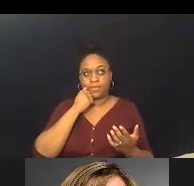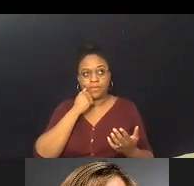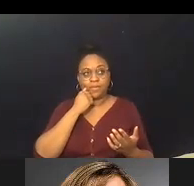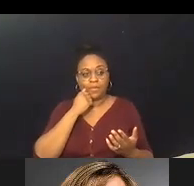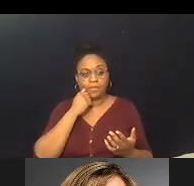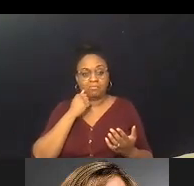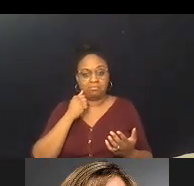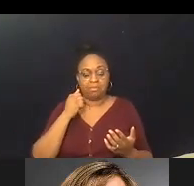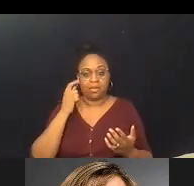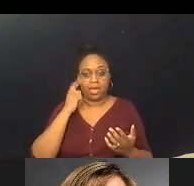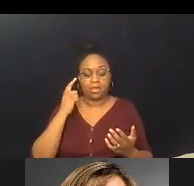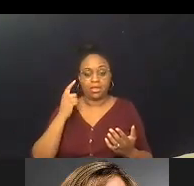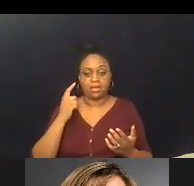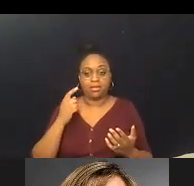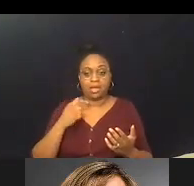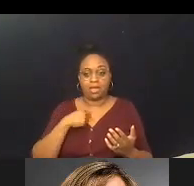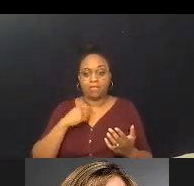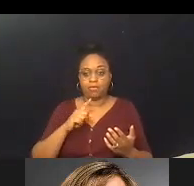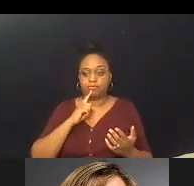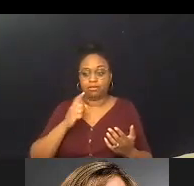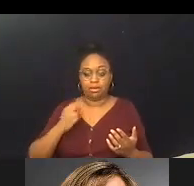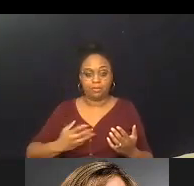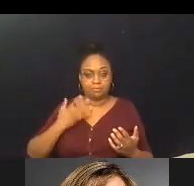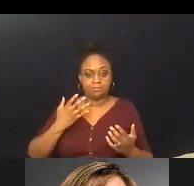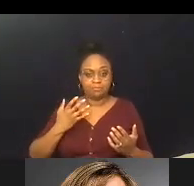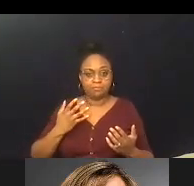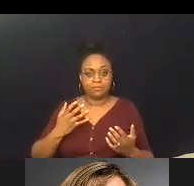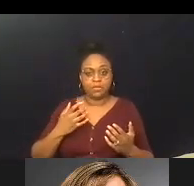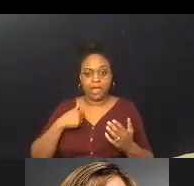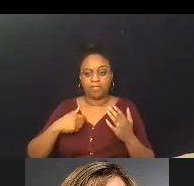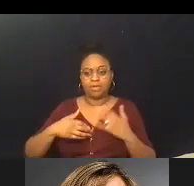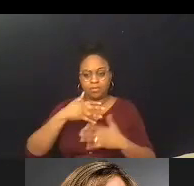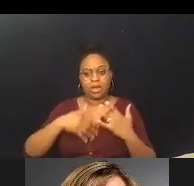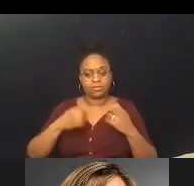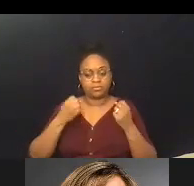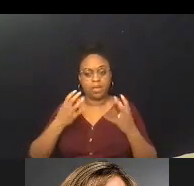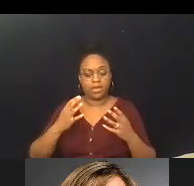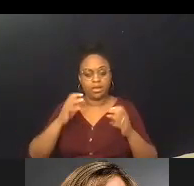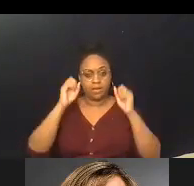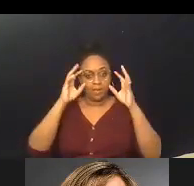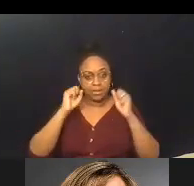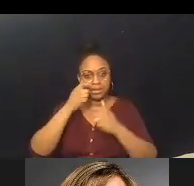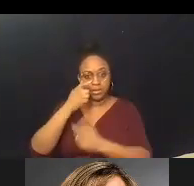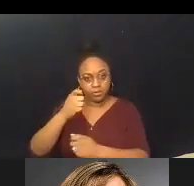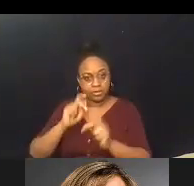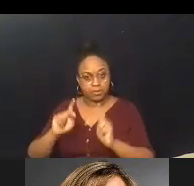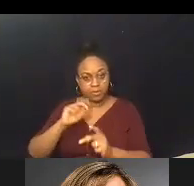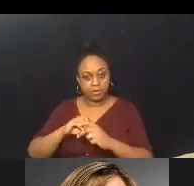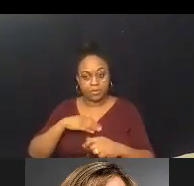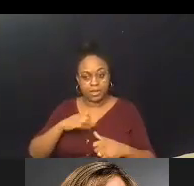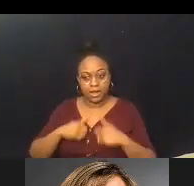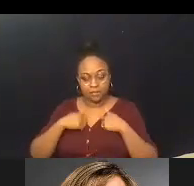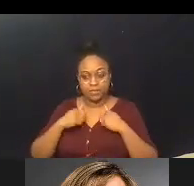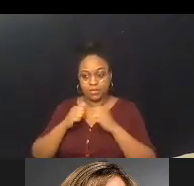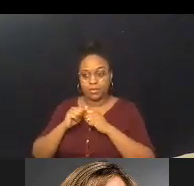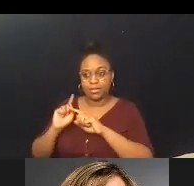been really enriched, right, by a lot of really interesting and amazing people in my life. And with lots of different kinds of